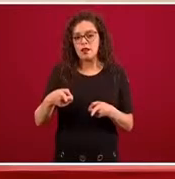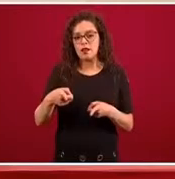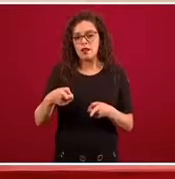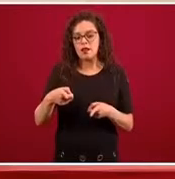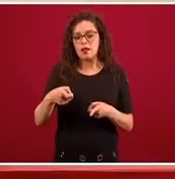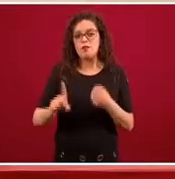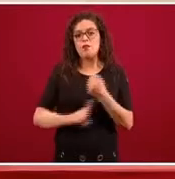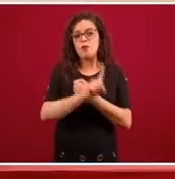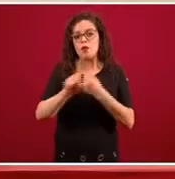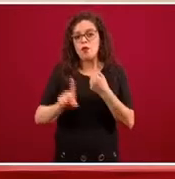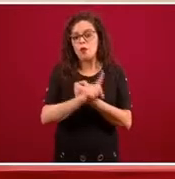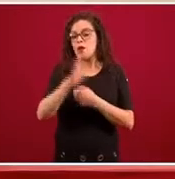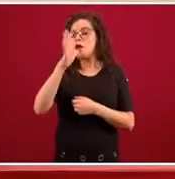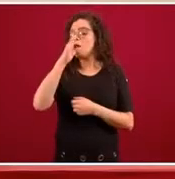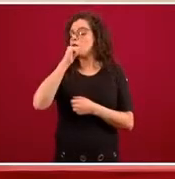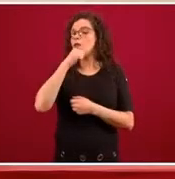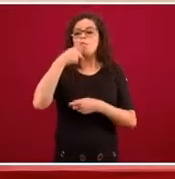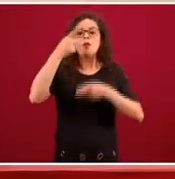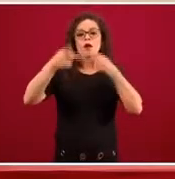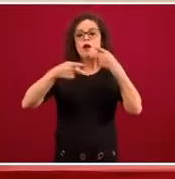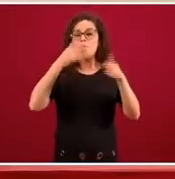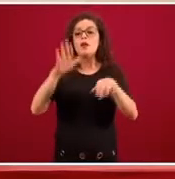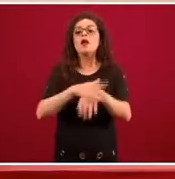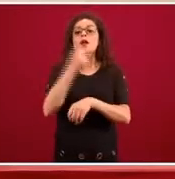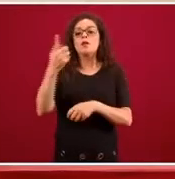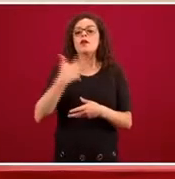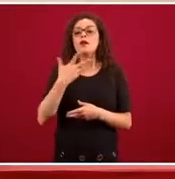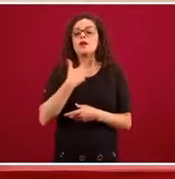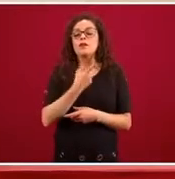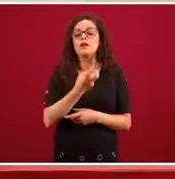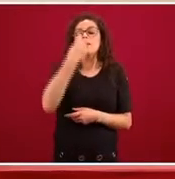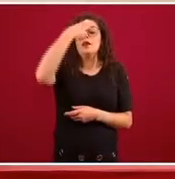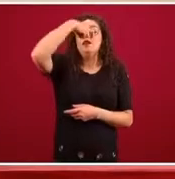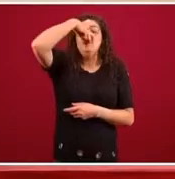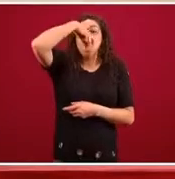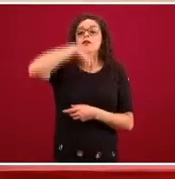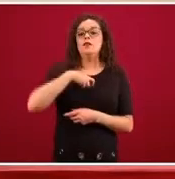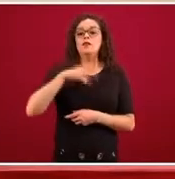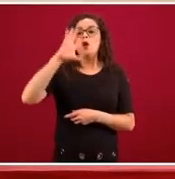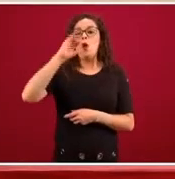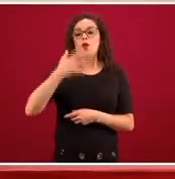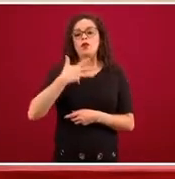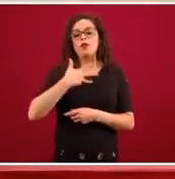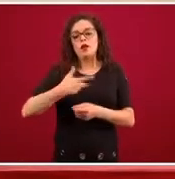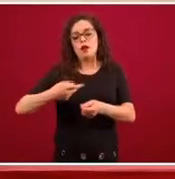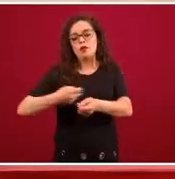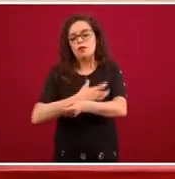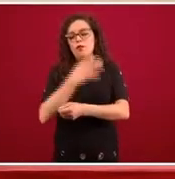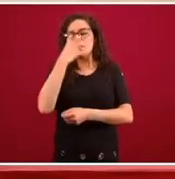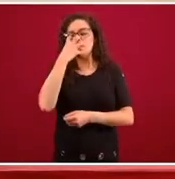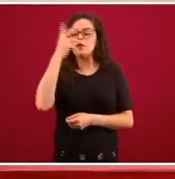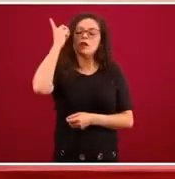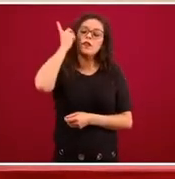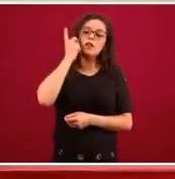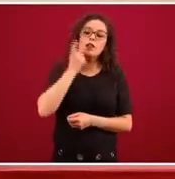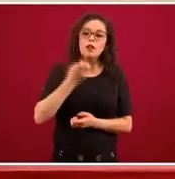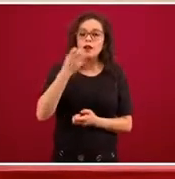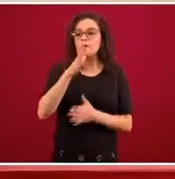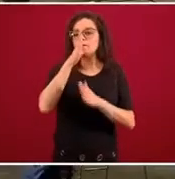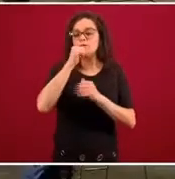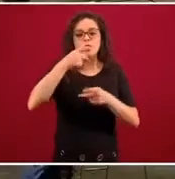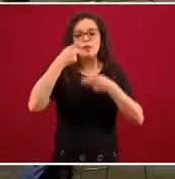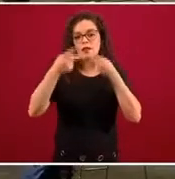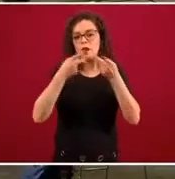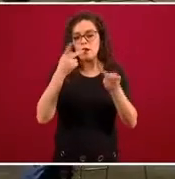very probable that they are in a state in which they cannot communicate anymore because a lot of them are intubated.